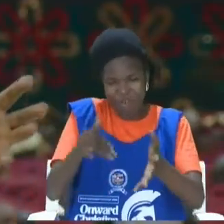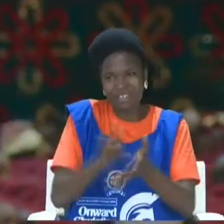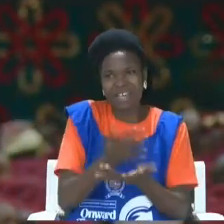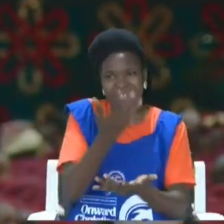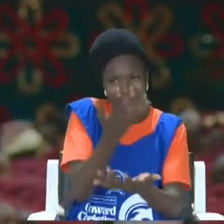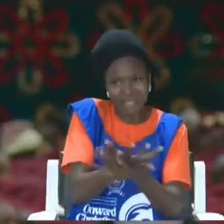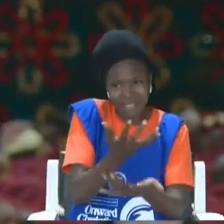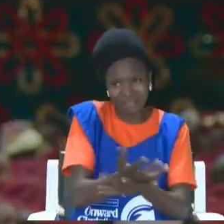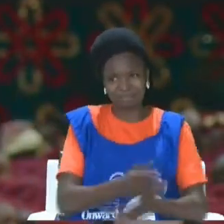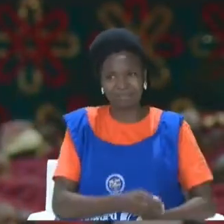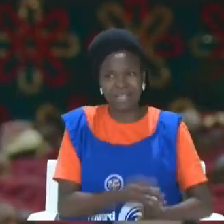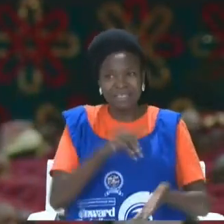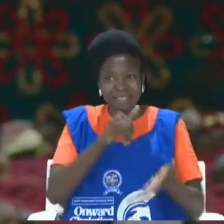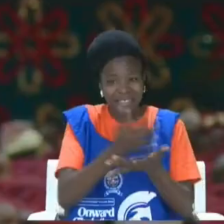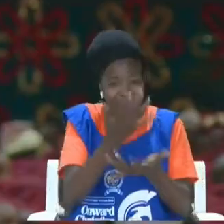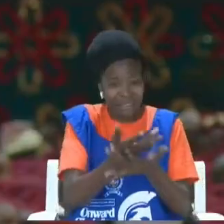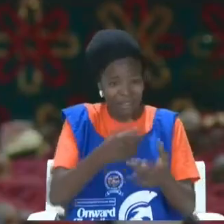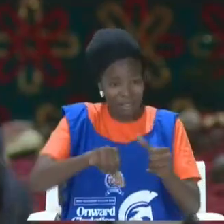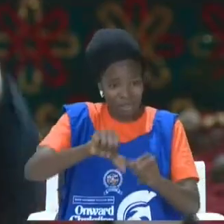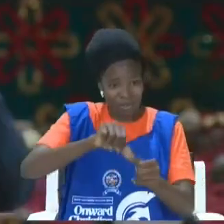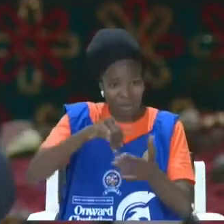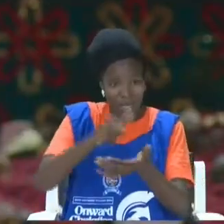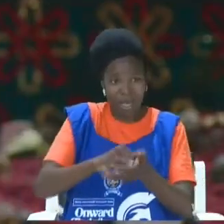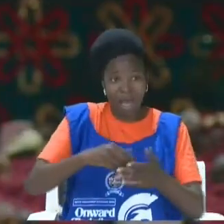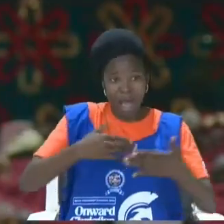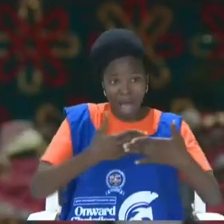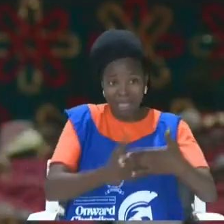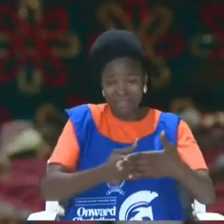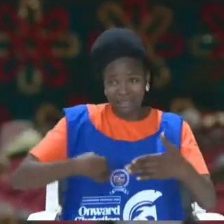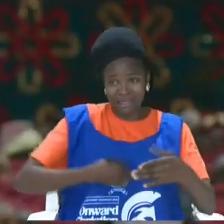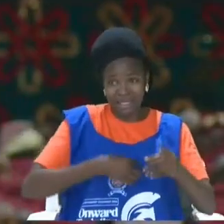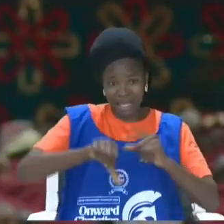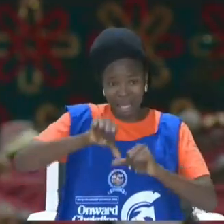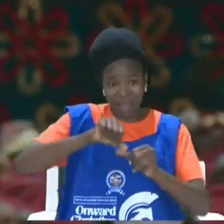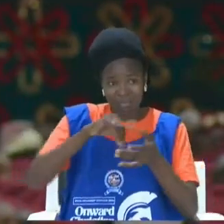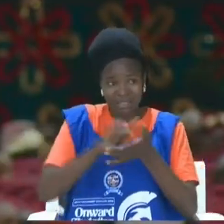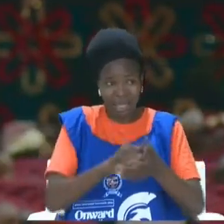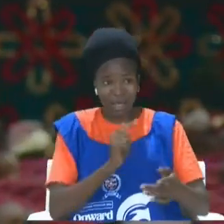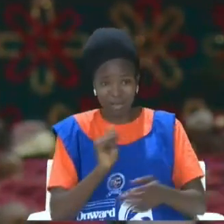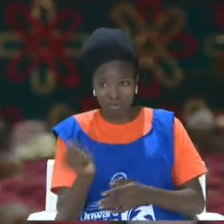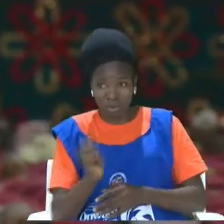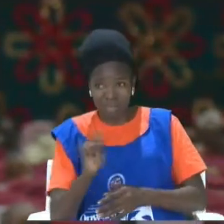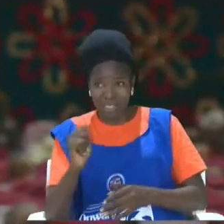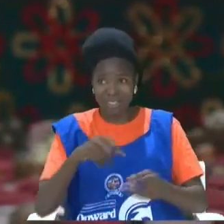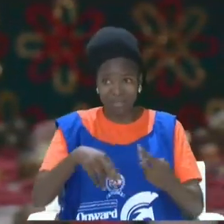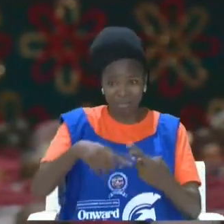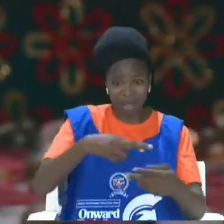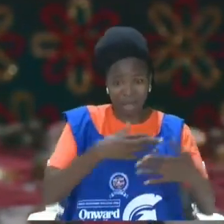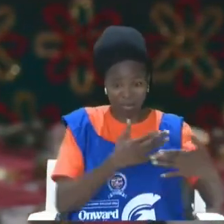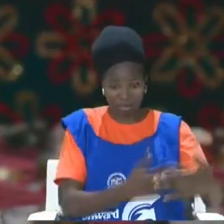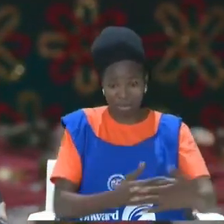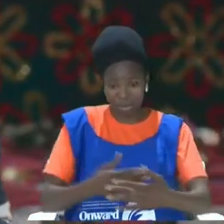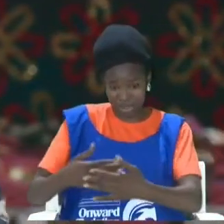The cells were cramped up, and they had their toilet in that cramped up cells.